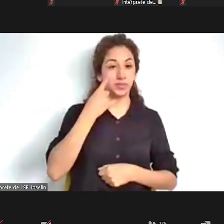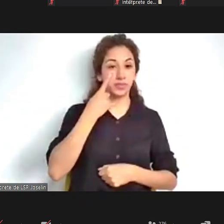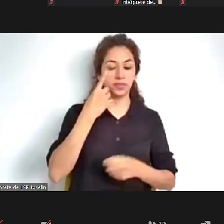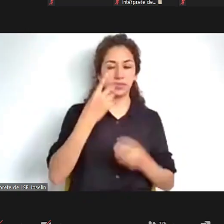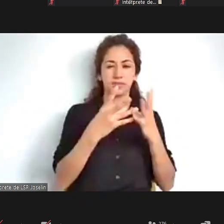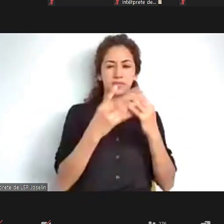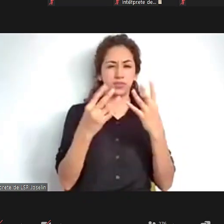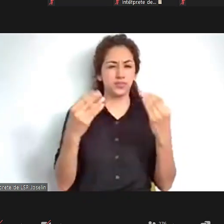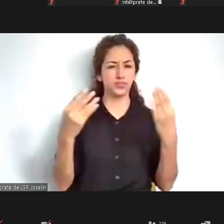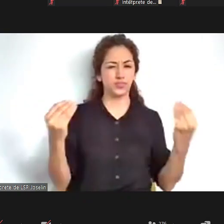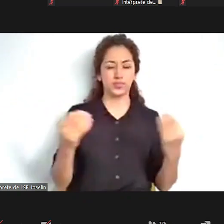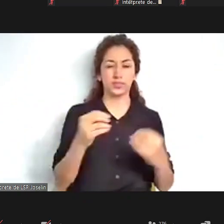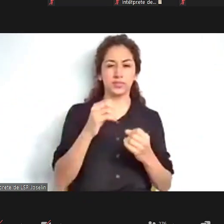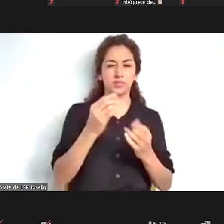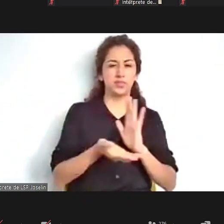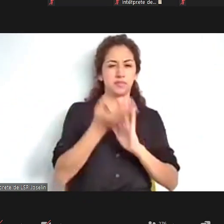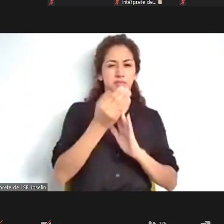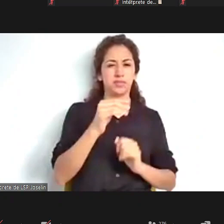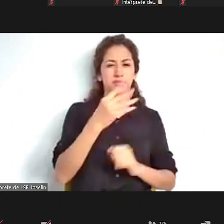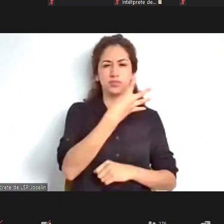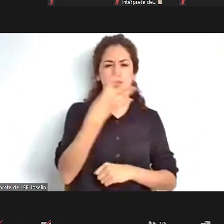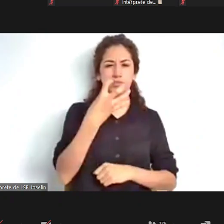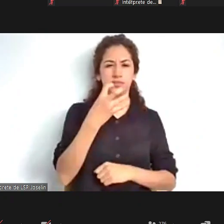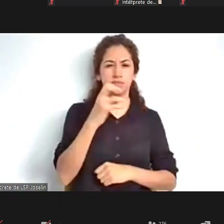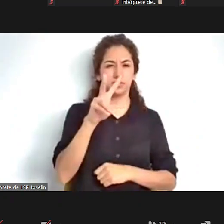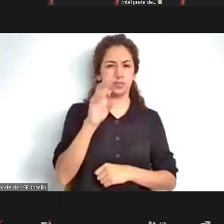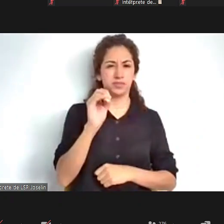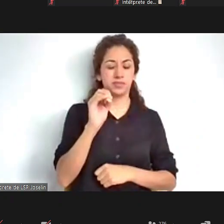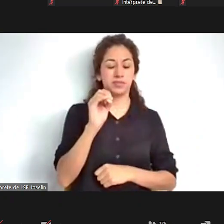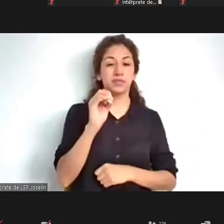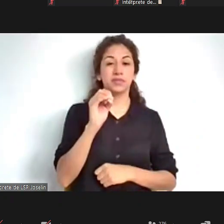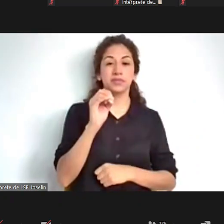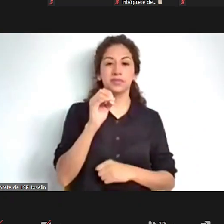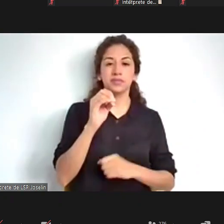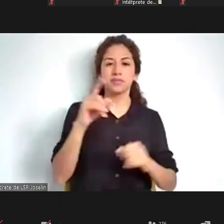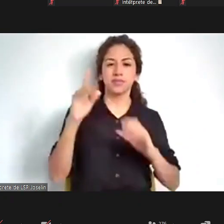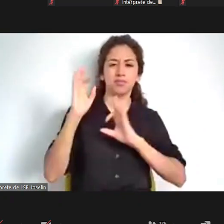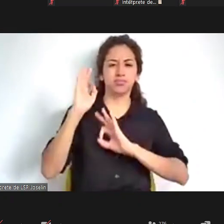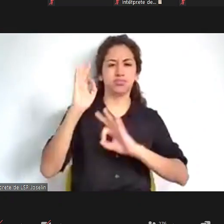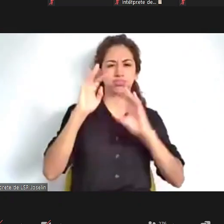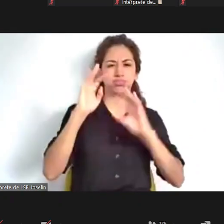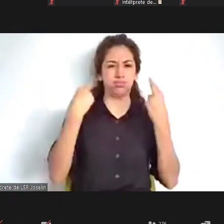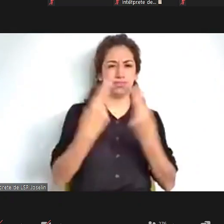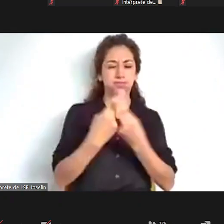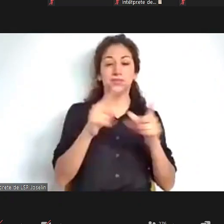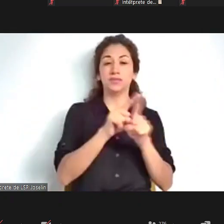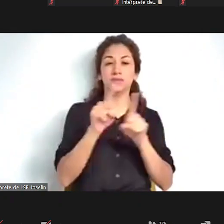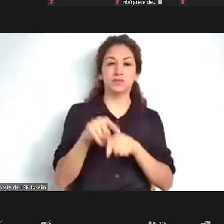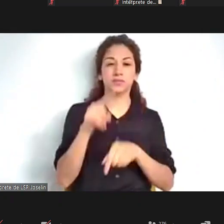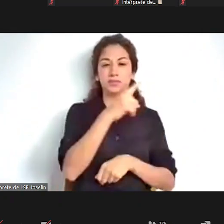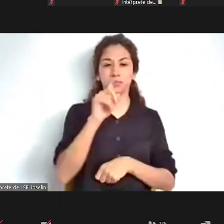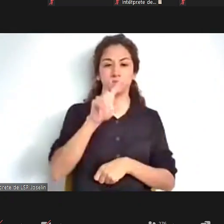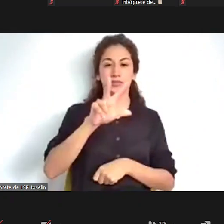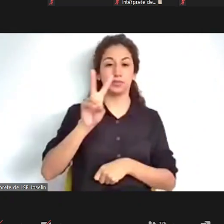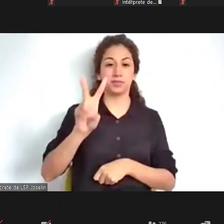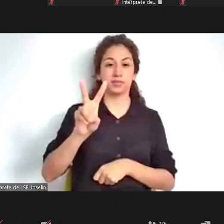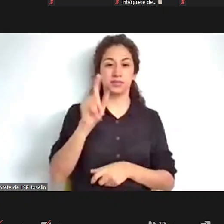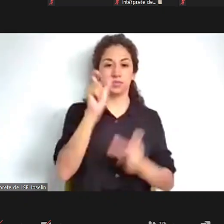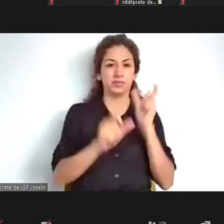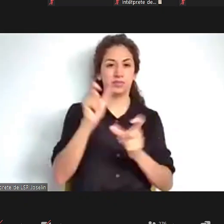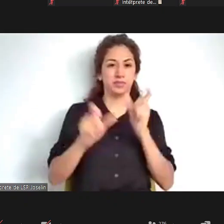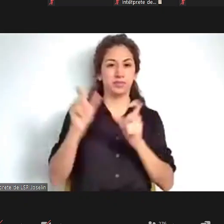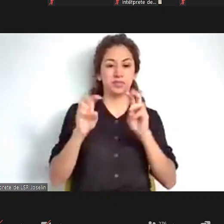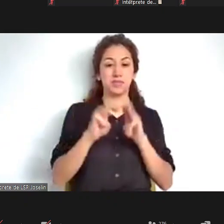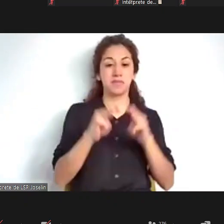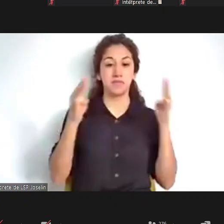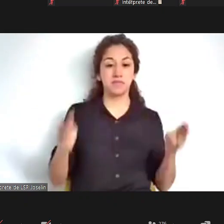i have also known more than 420 different activities that have taken place in the last years and